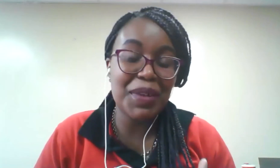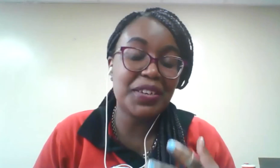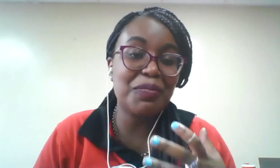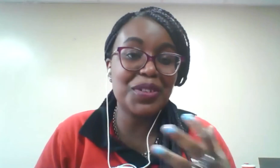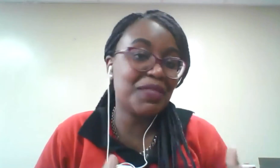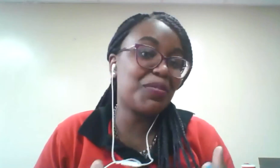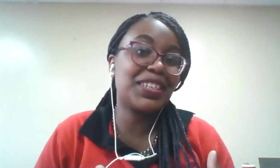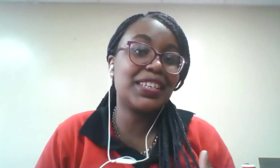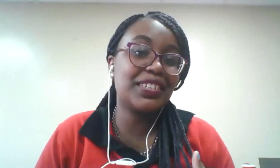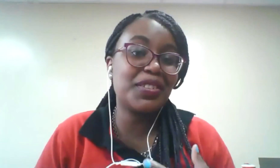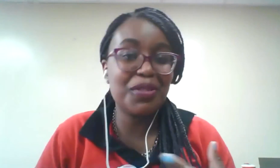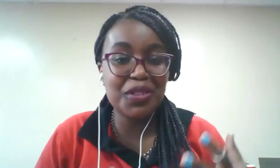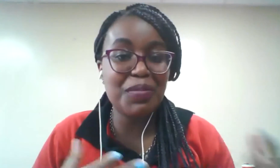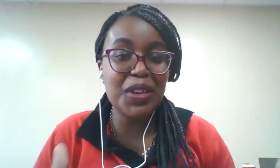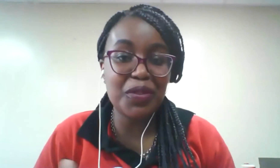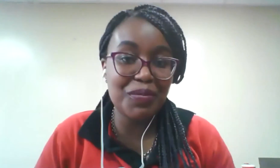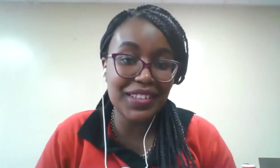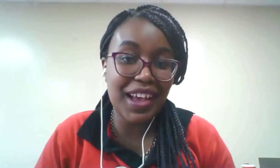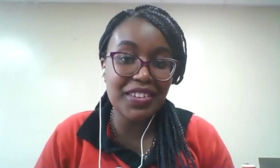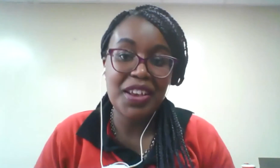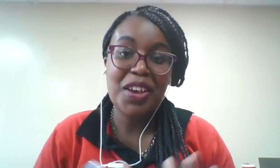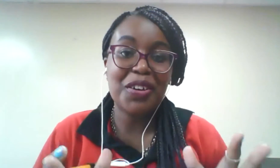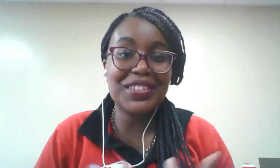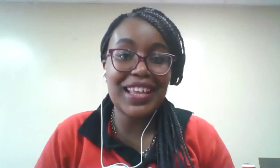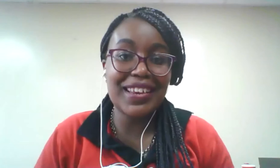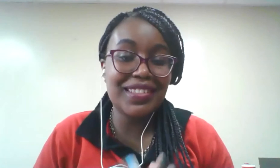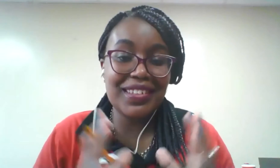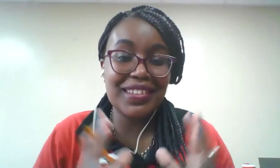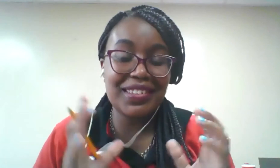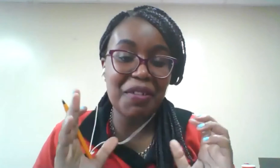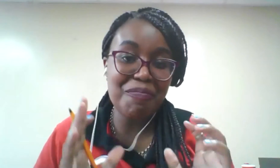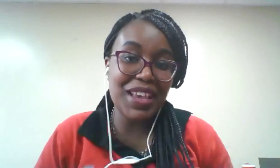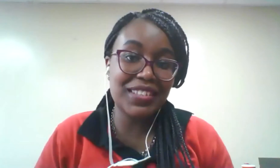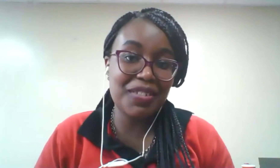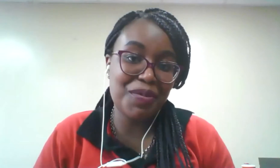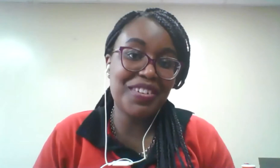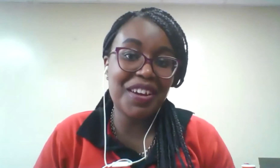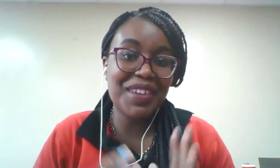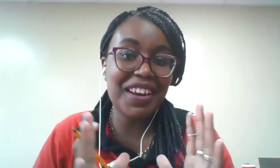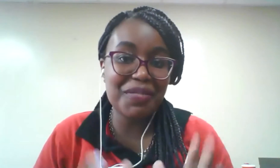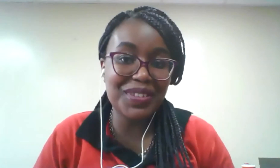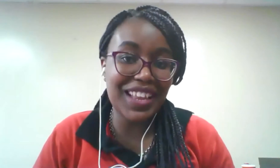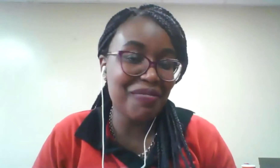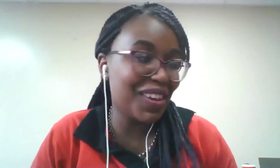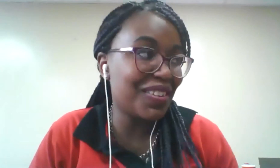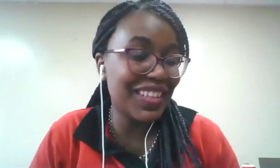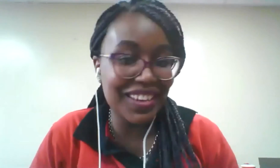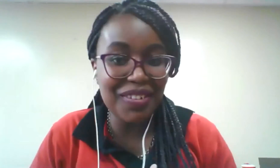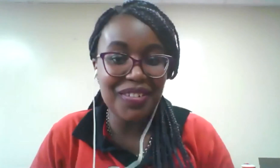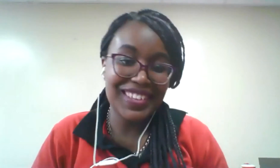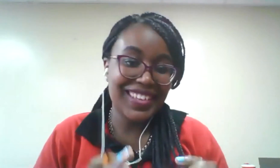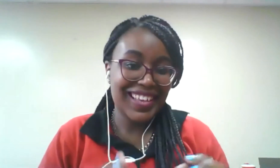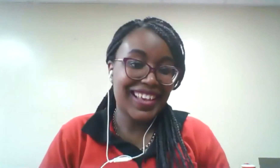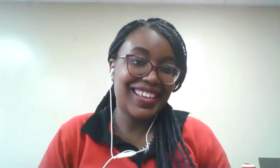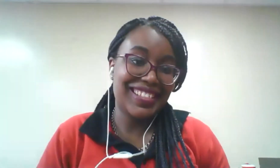DEC, but most importantly, he's going to speak from his heart concerning this amazing program. Karibu sana, Michael